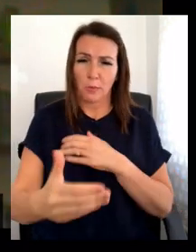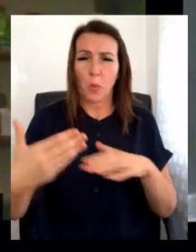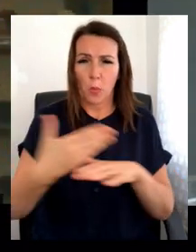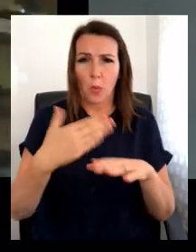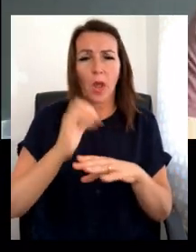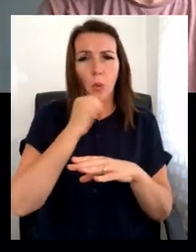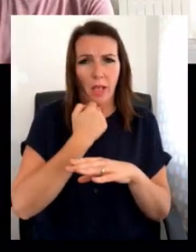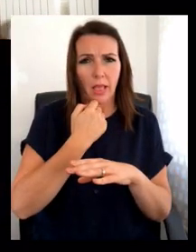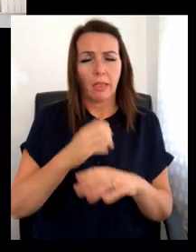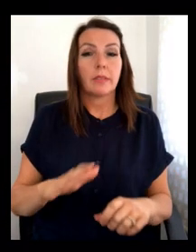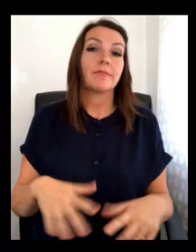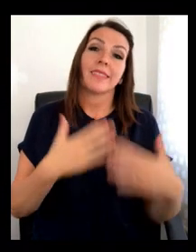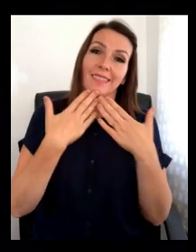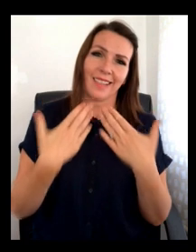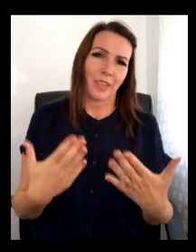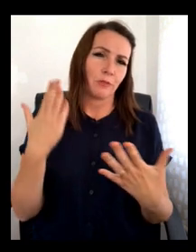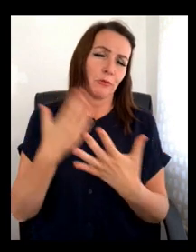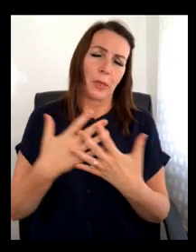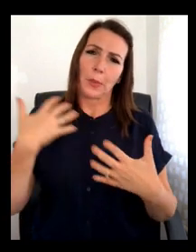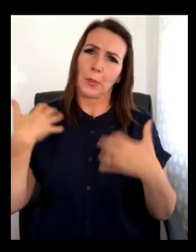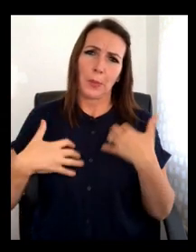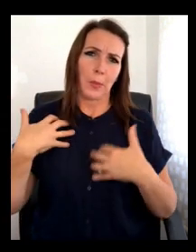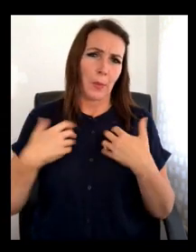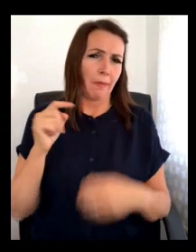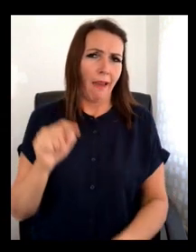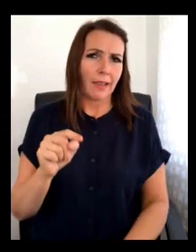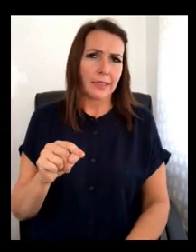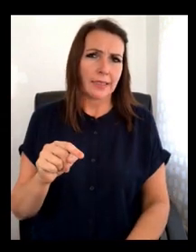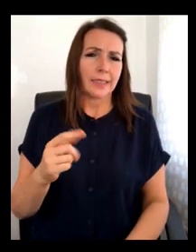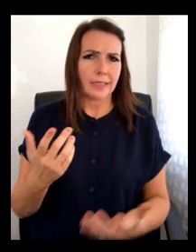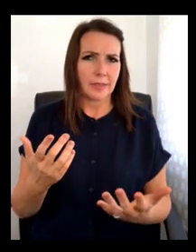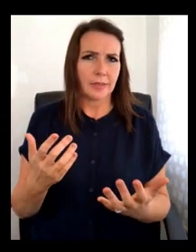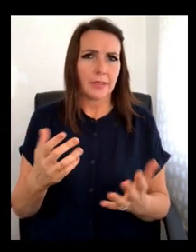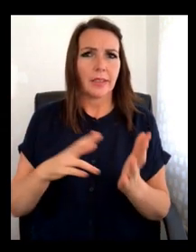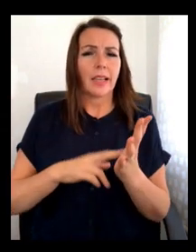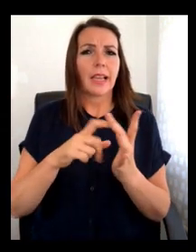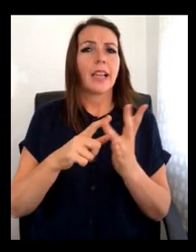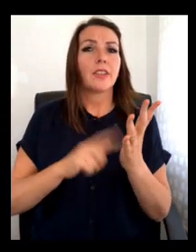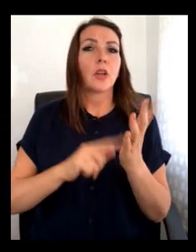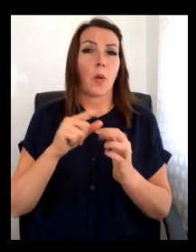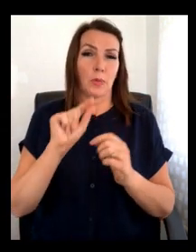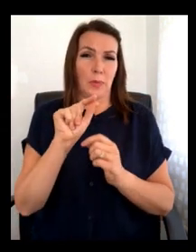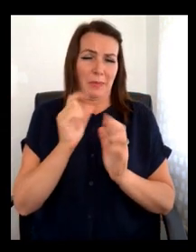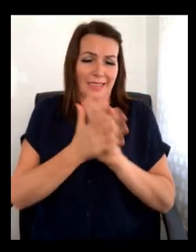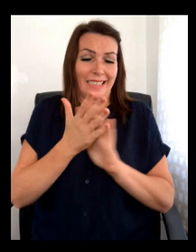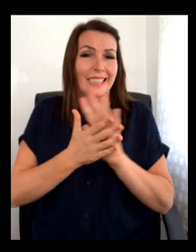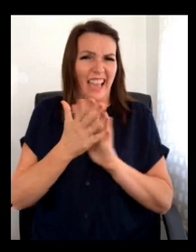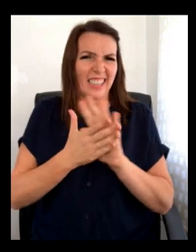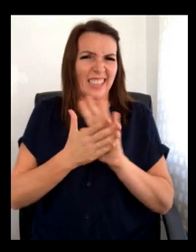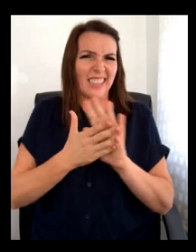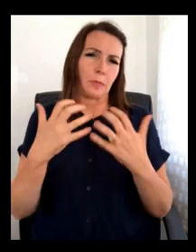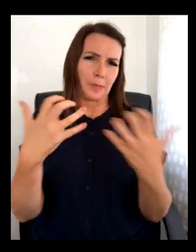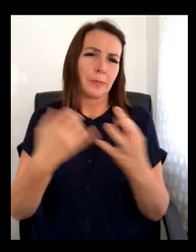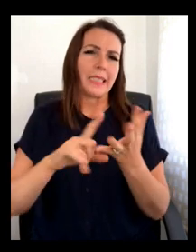Thank you. I'm really fascinated from Nicole signing that for BSL audiences, what would